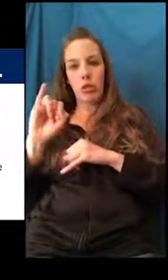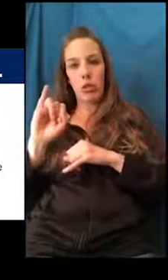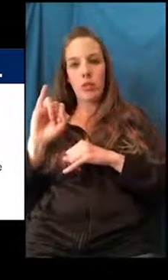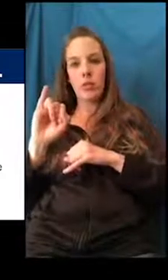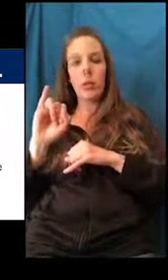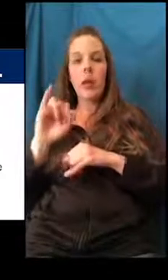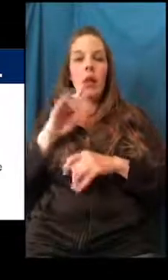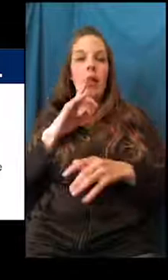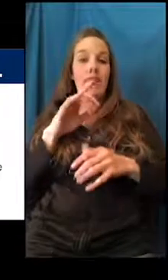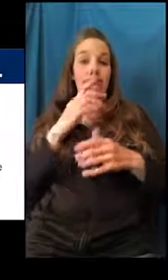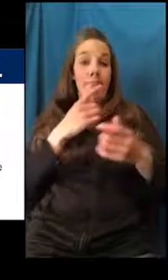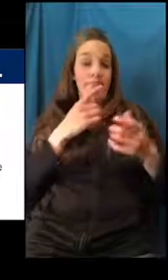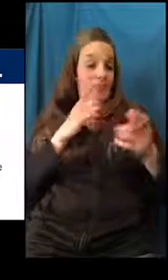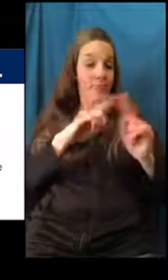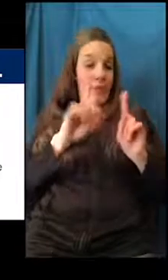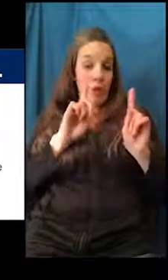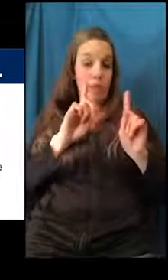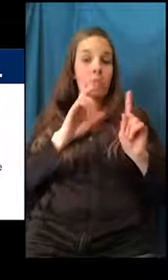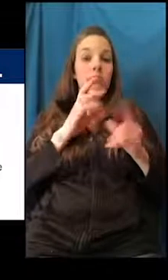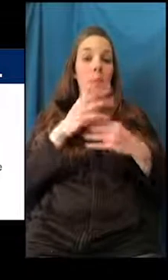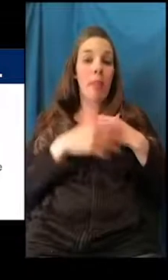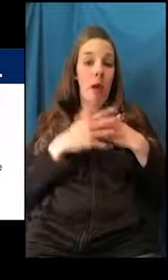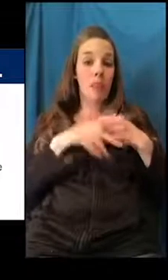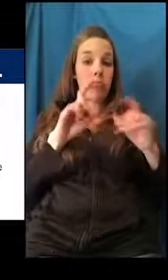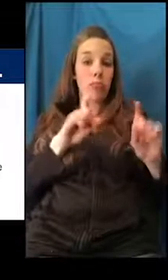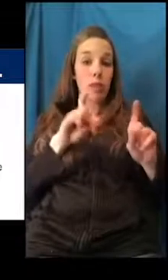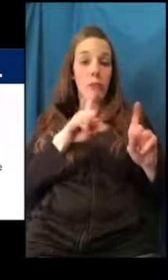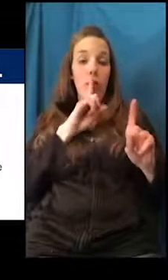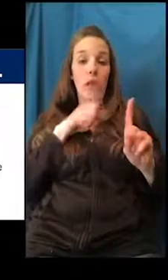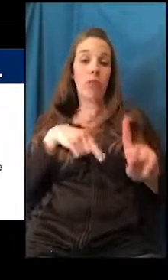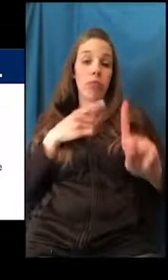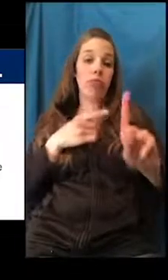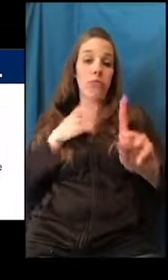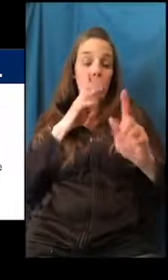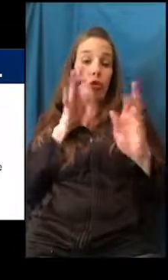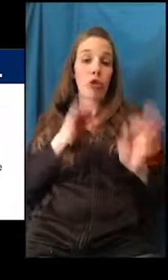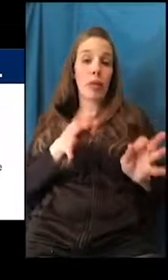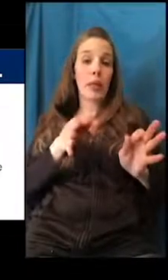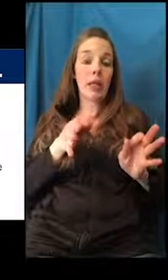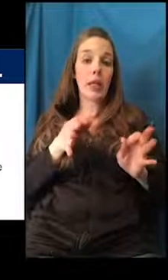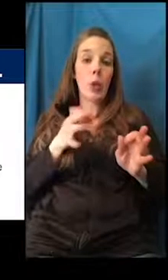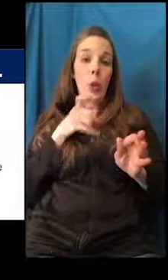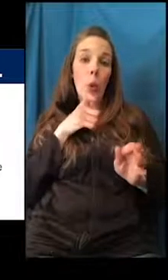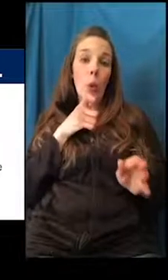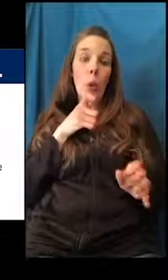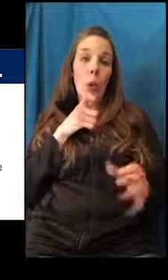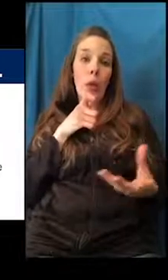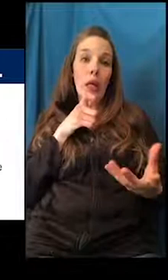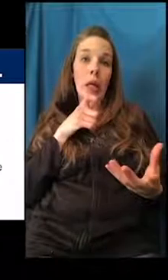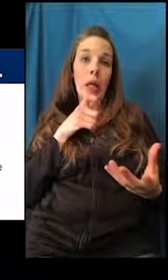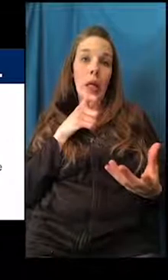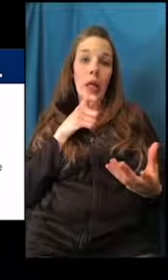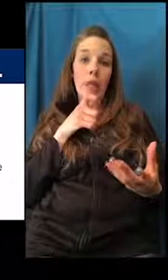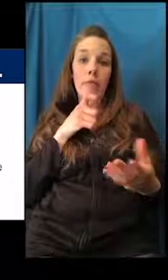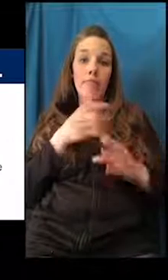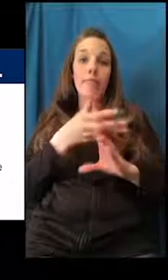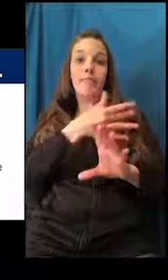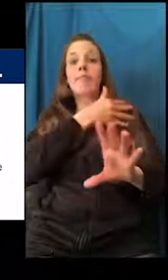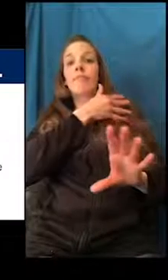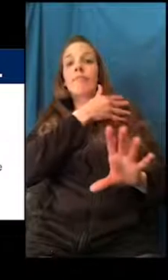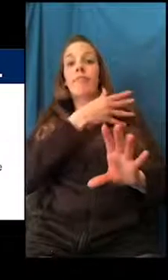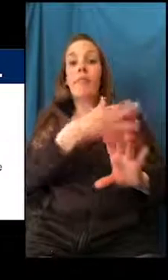test, and it's really intended to determine who at some point has been infected by the